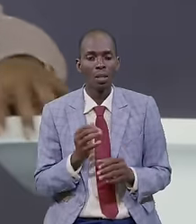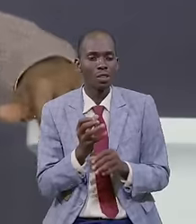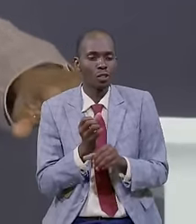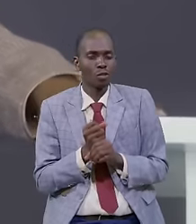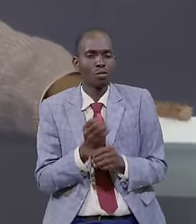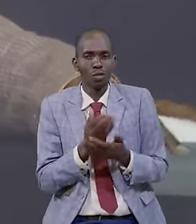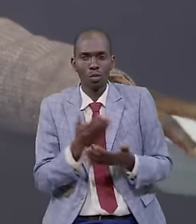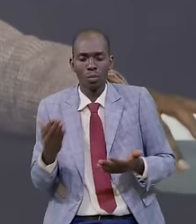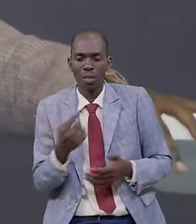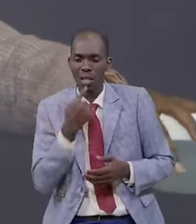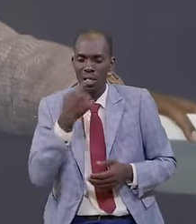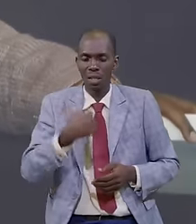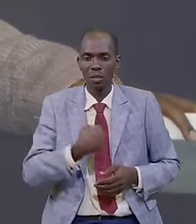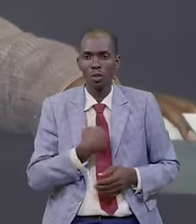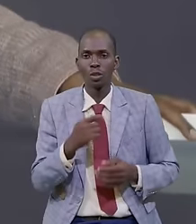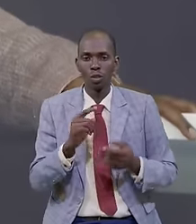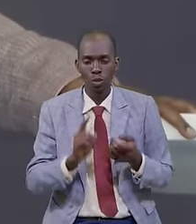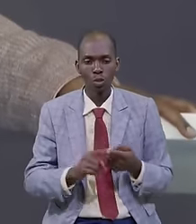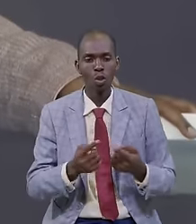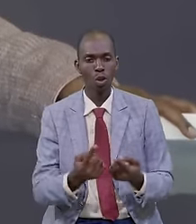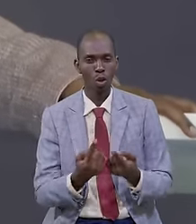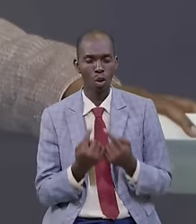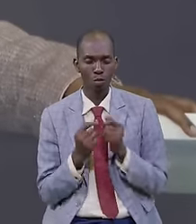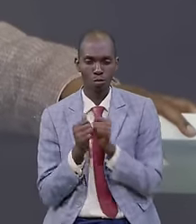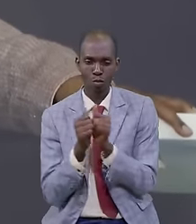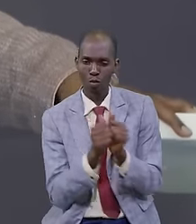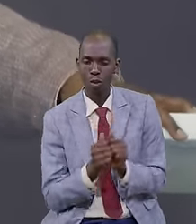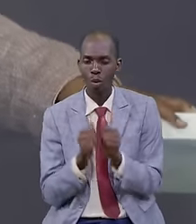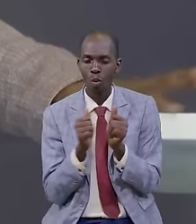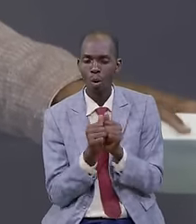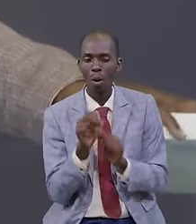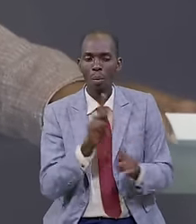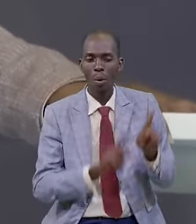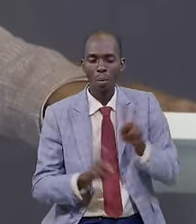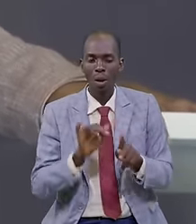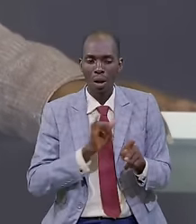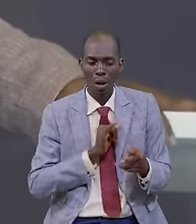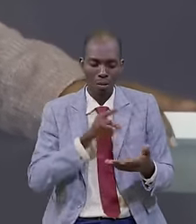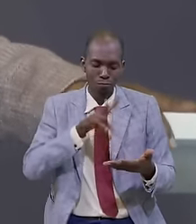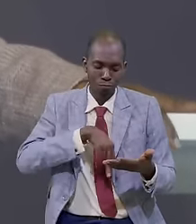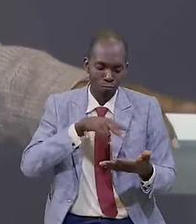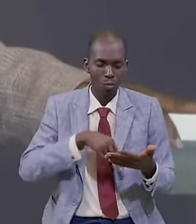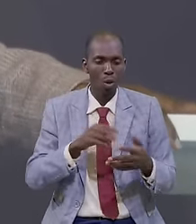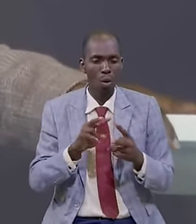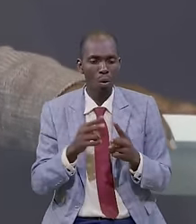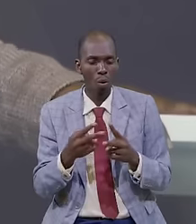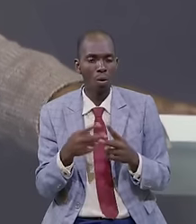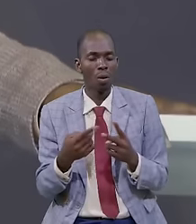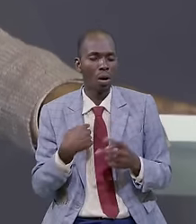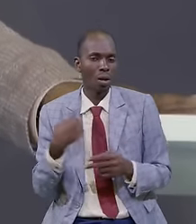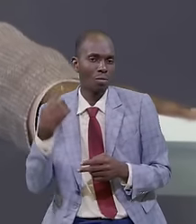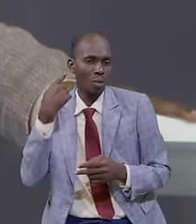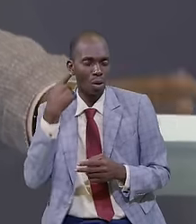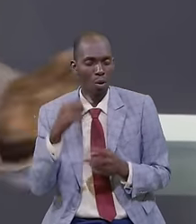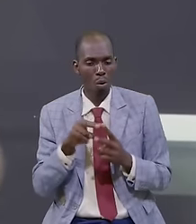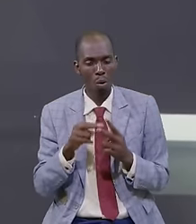beckoning me to come along with these people I've heard about, I've read about.